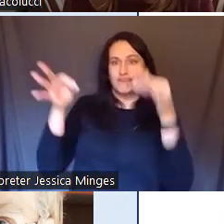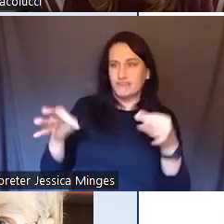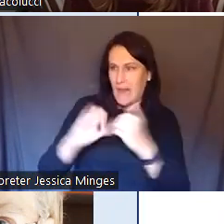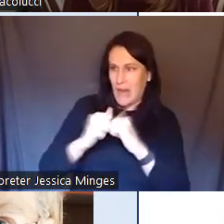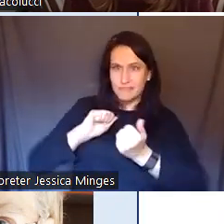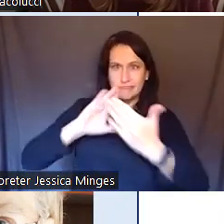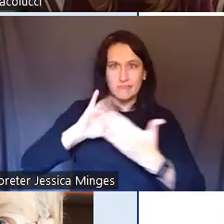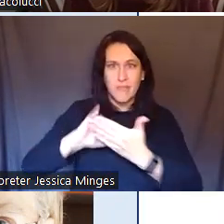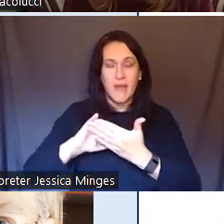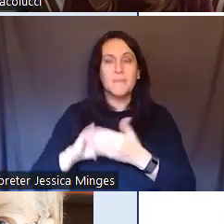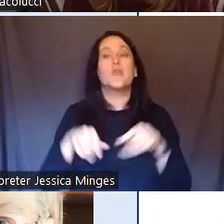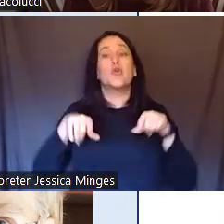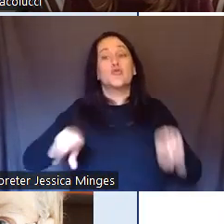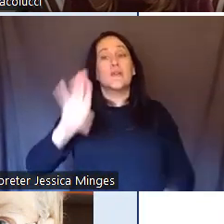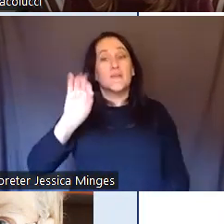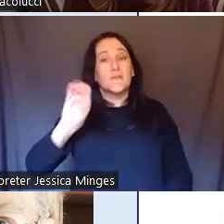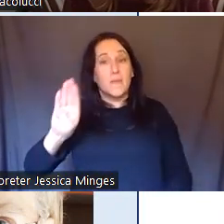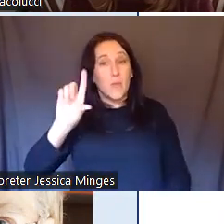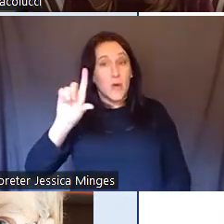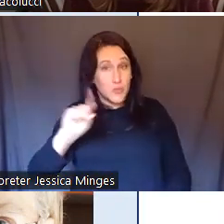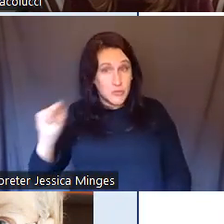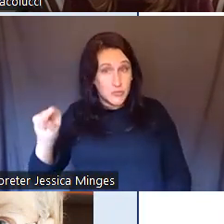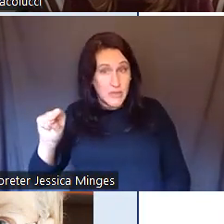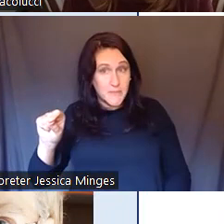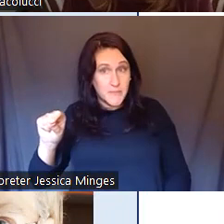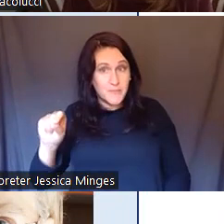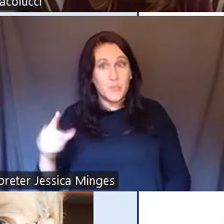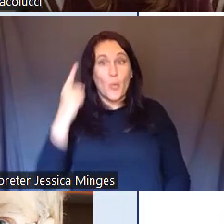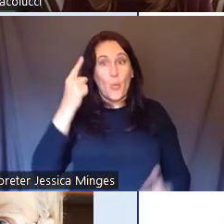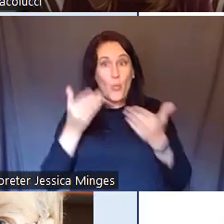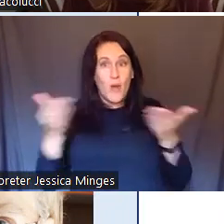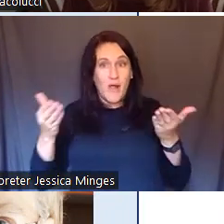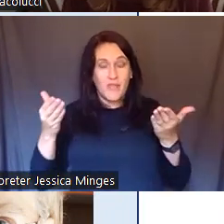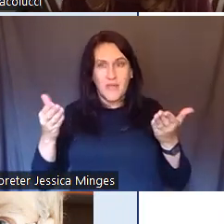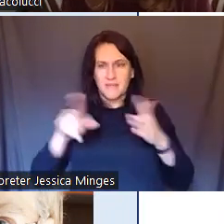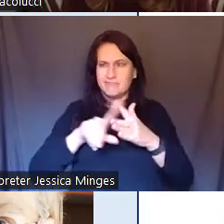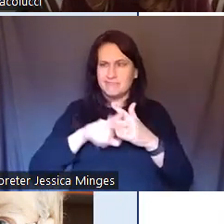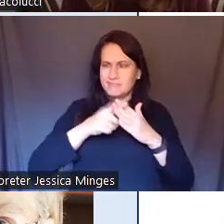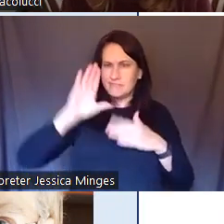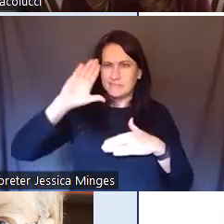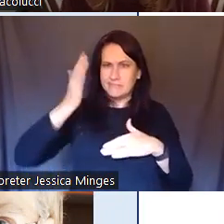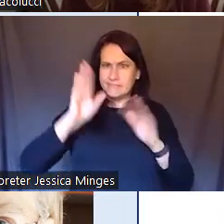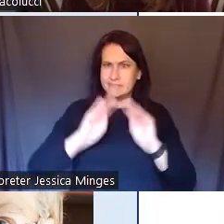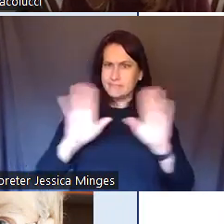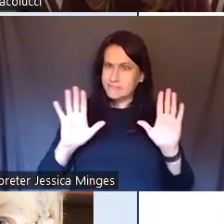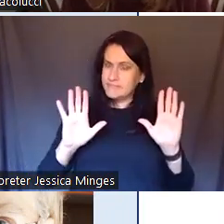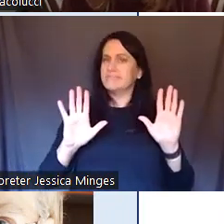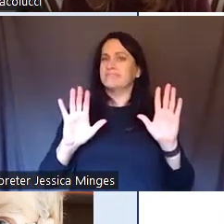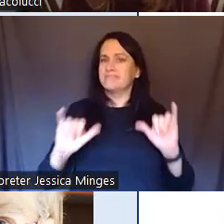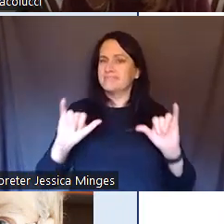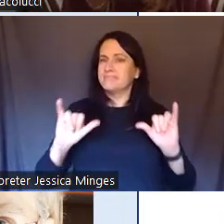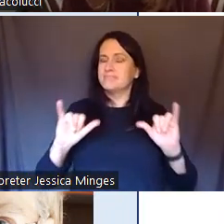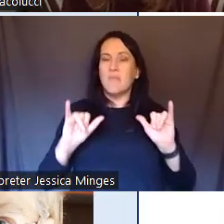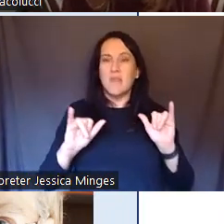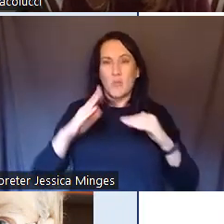In February of 2020, one of the things that began to become apparent was that there were at least